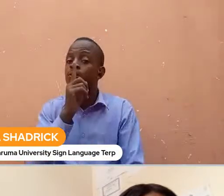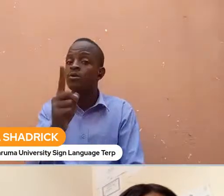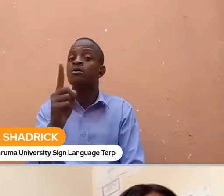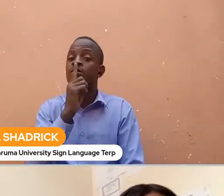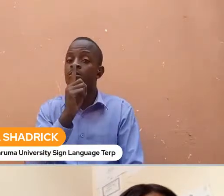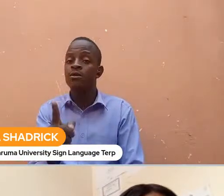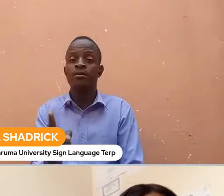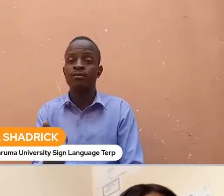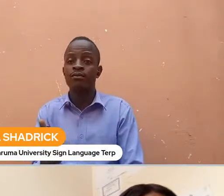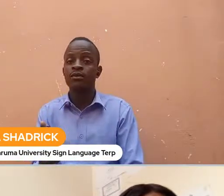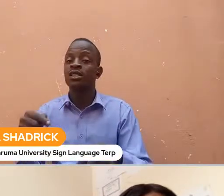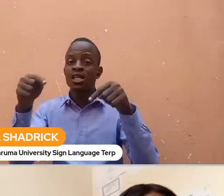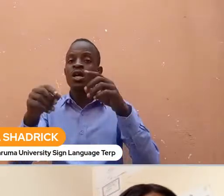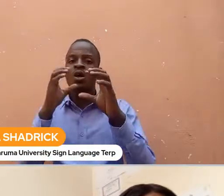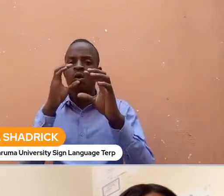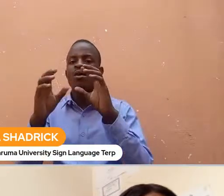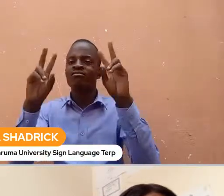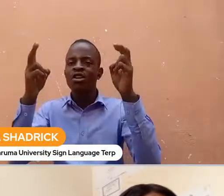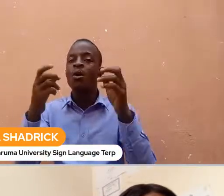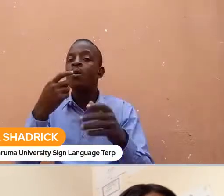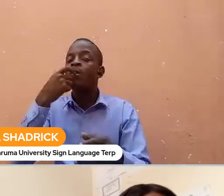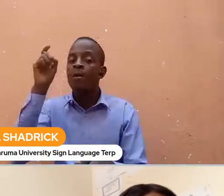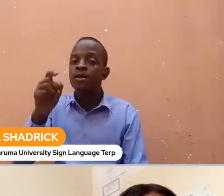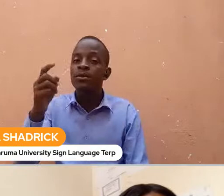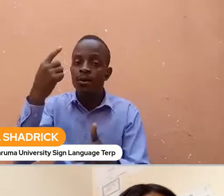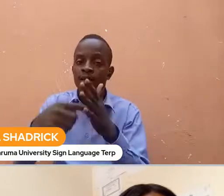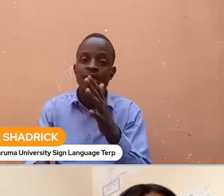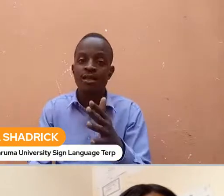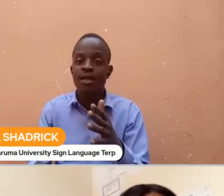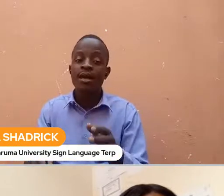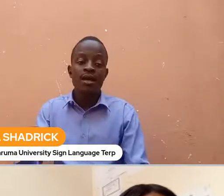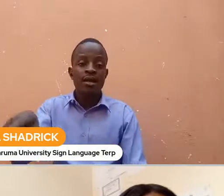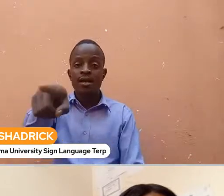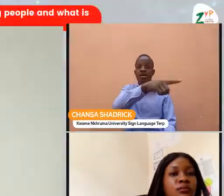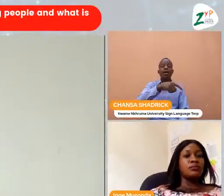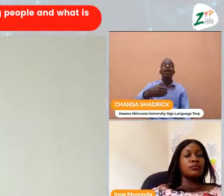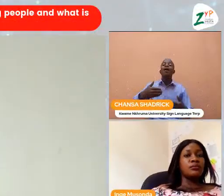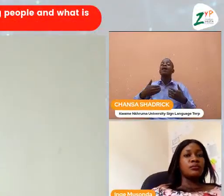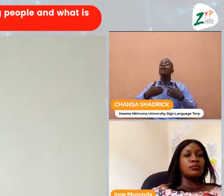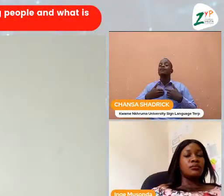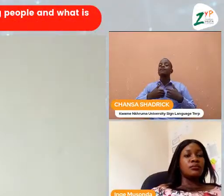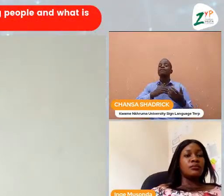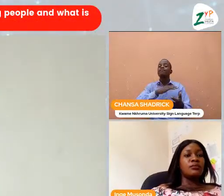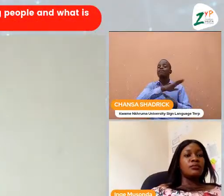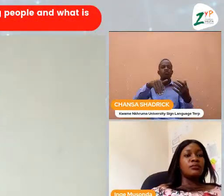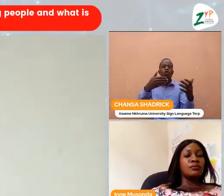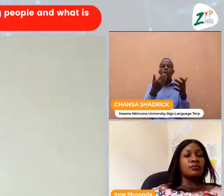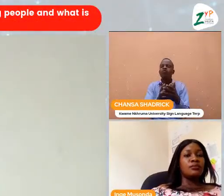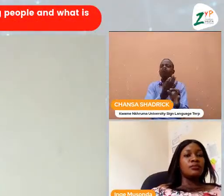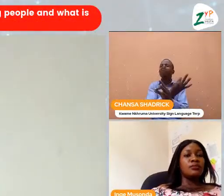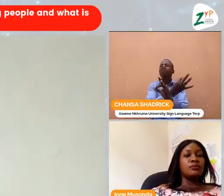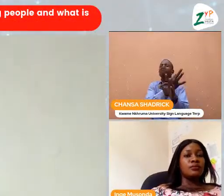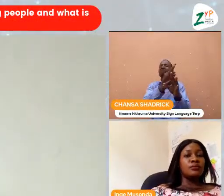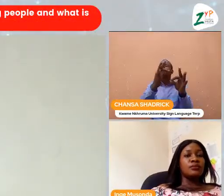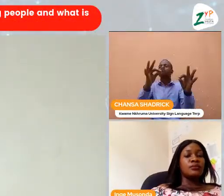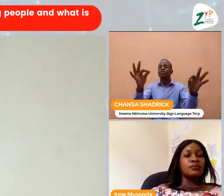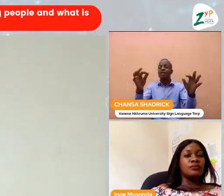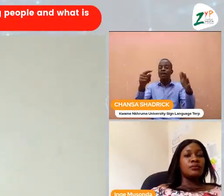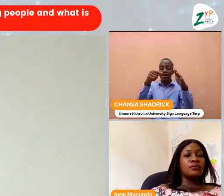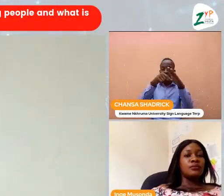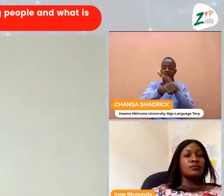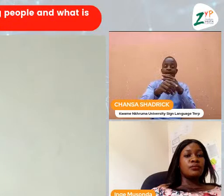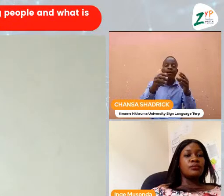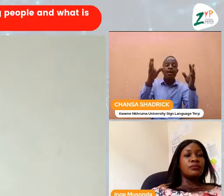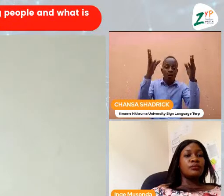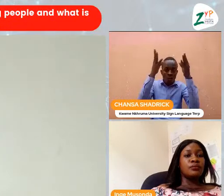this conversation is that young people should have unlimited, unrestricted access, but this should